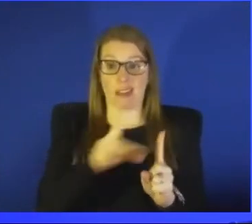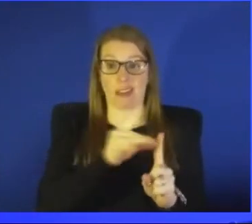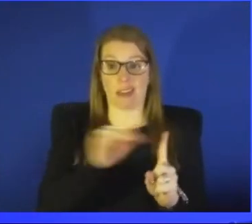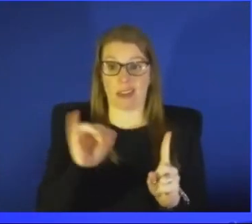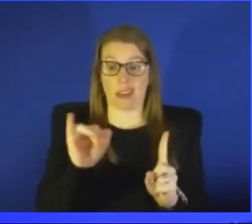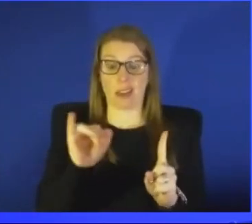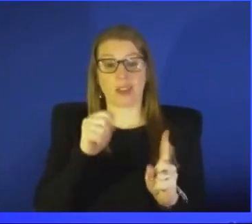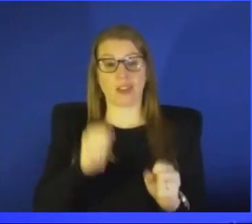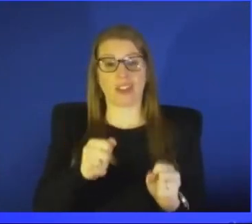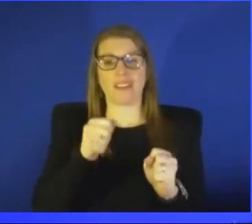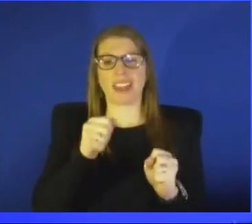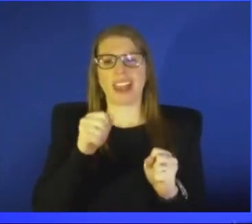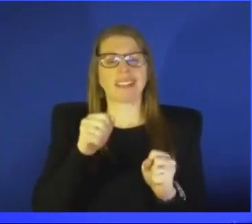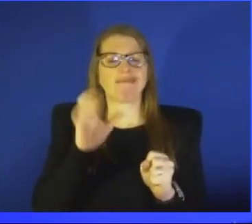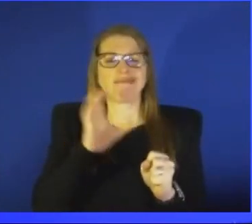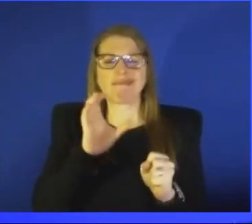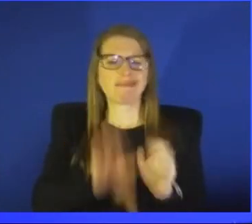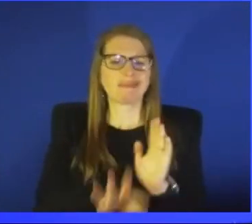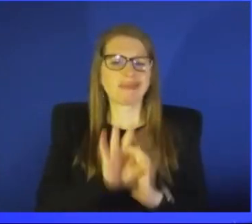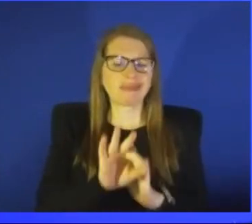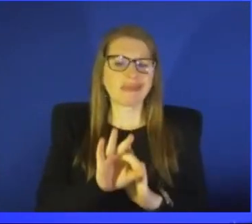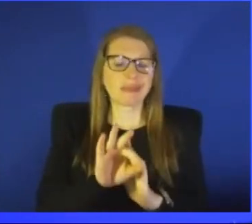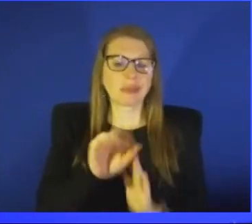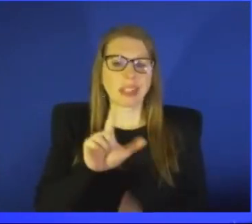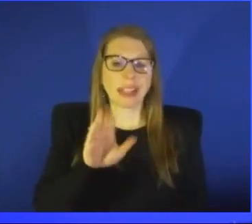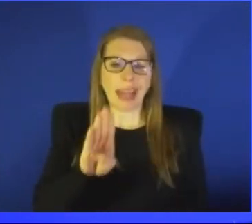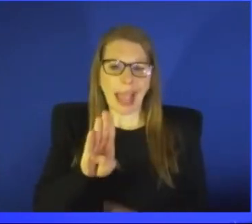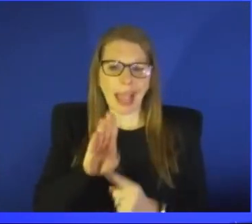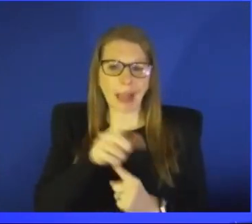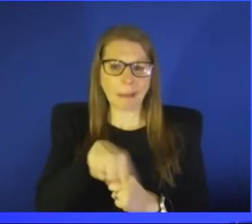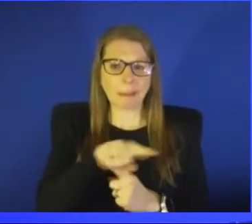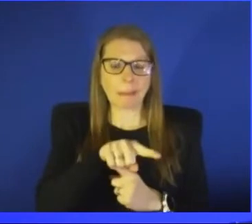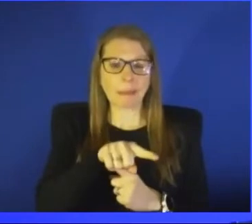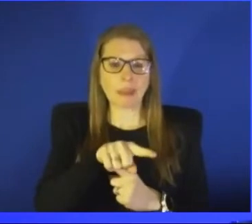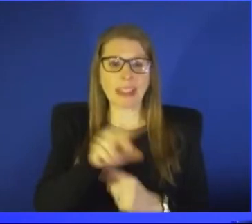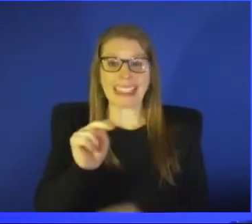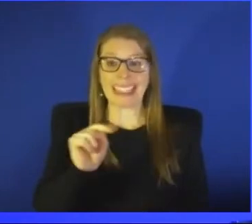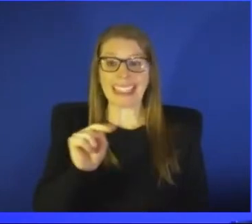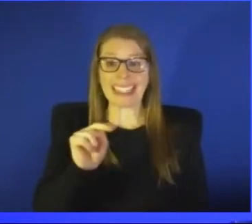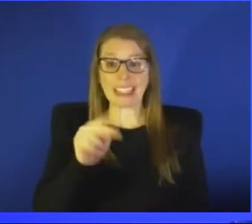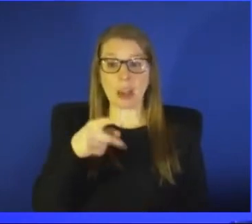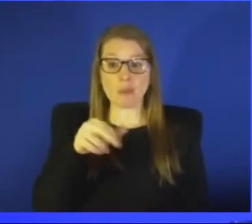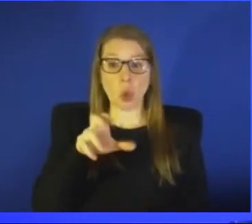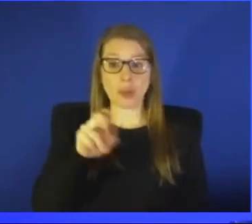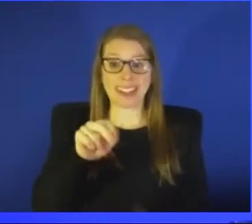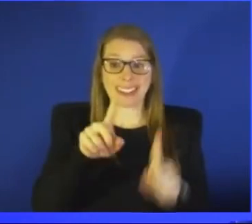out a lab that tests antibody to N protein, which is just a protein on the